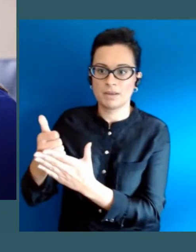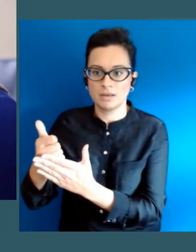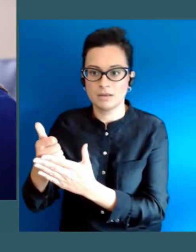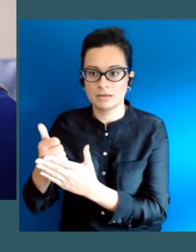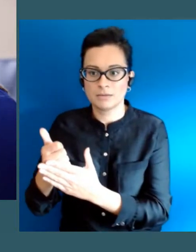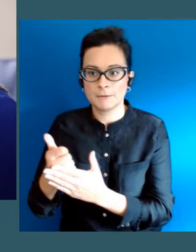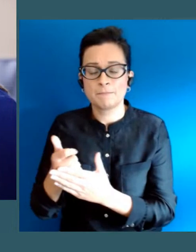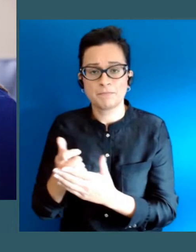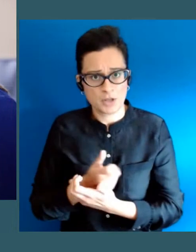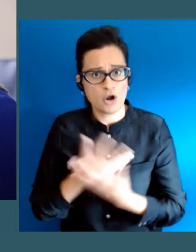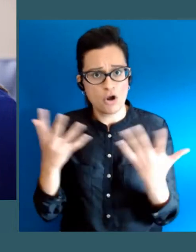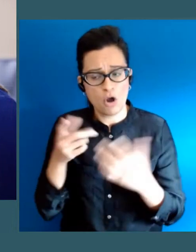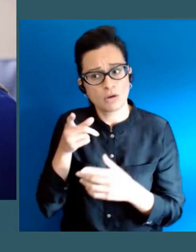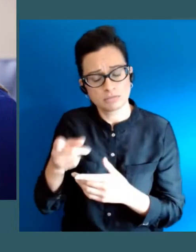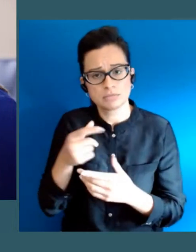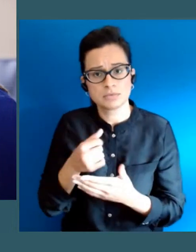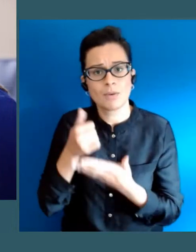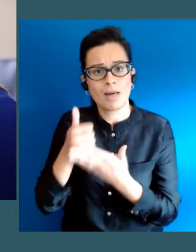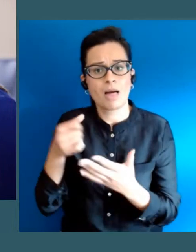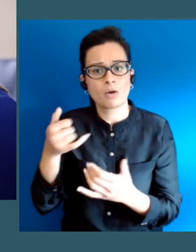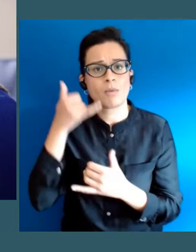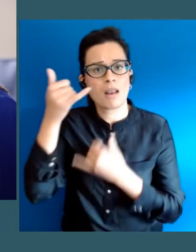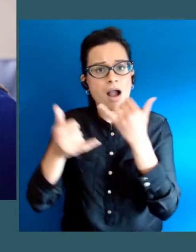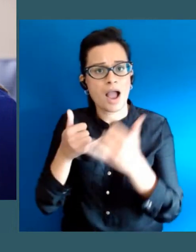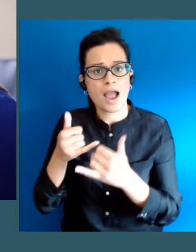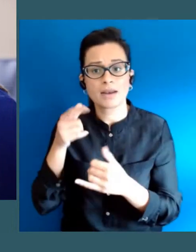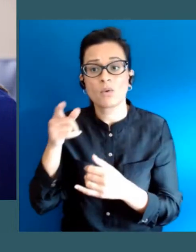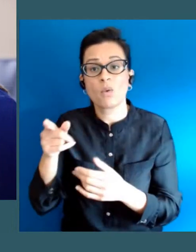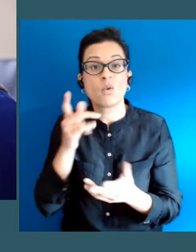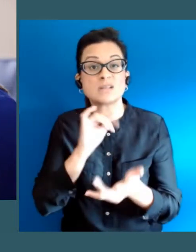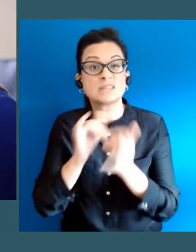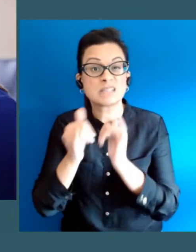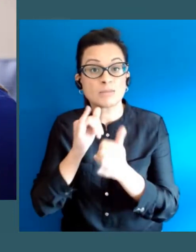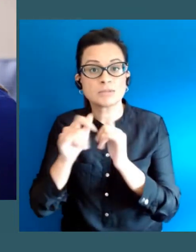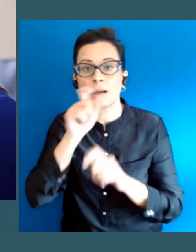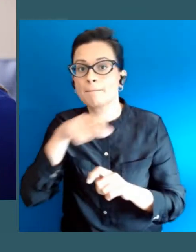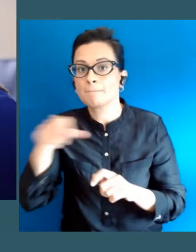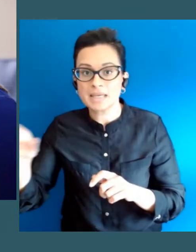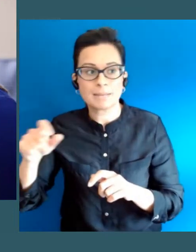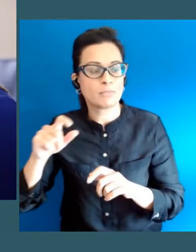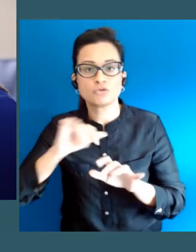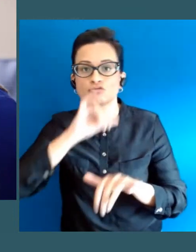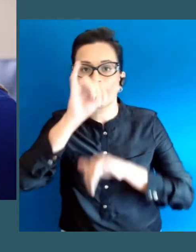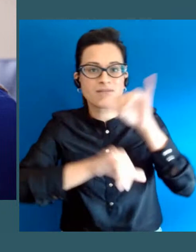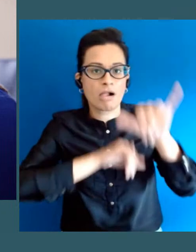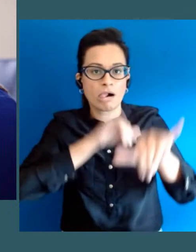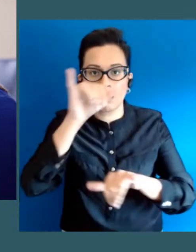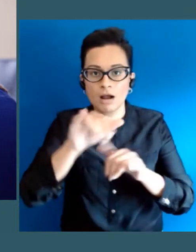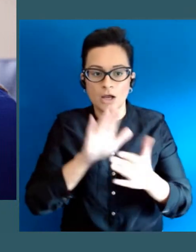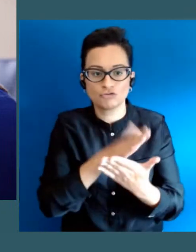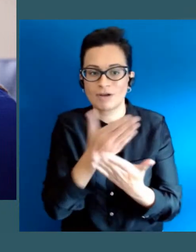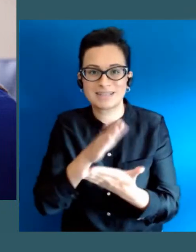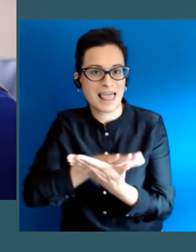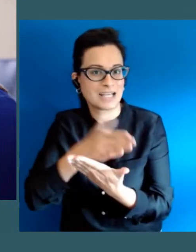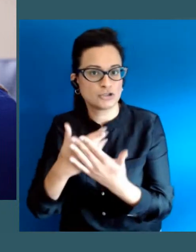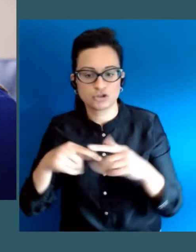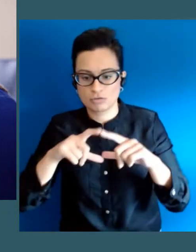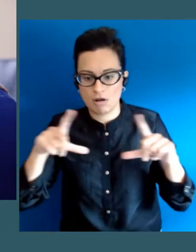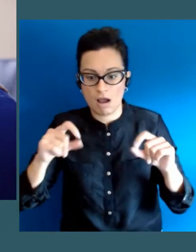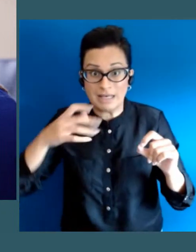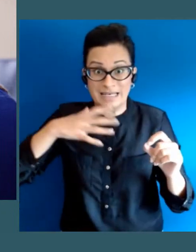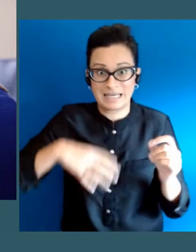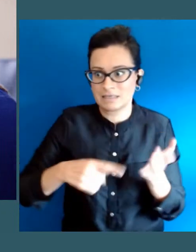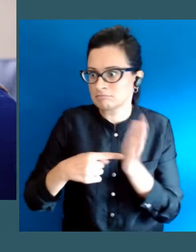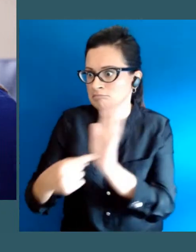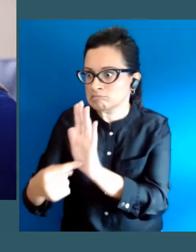people often when they travel, they want translation cards, which we provide a service for, so that there's quite a